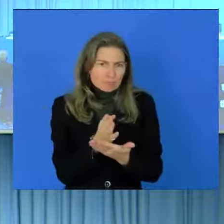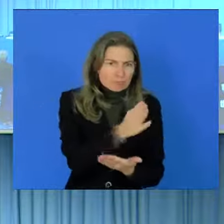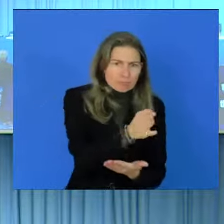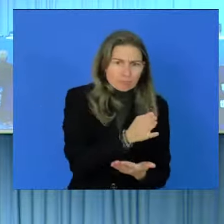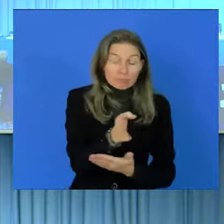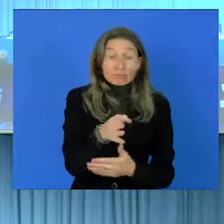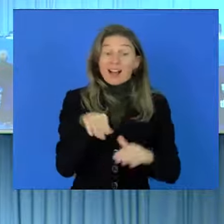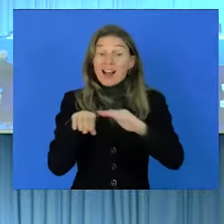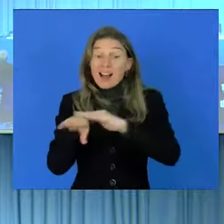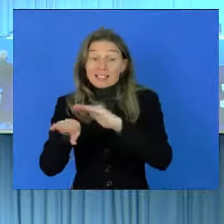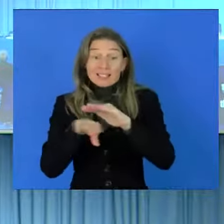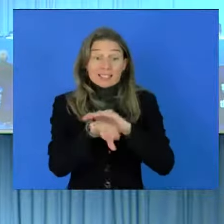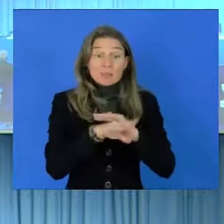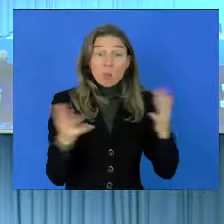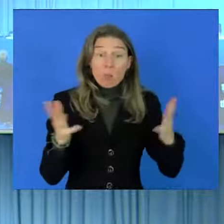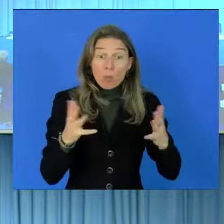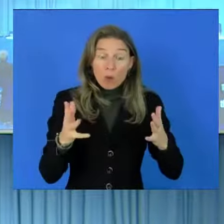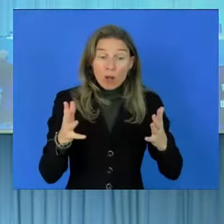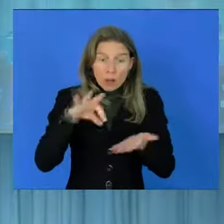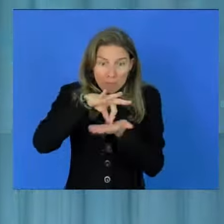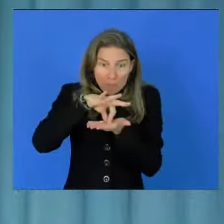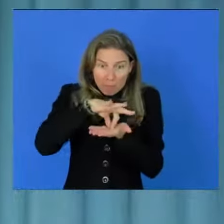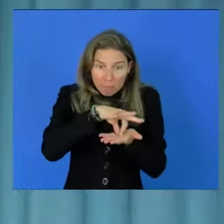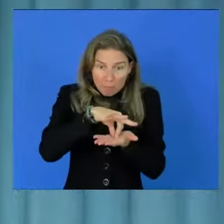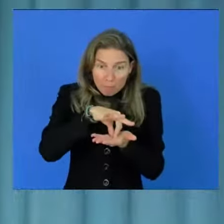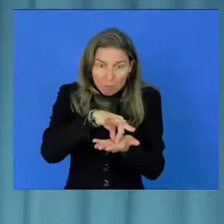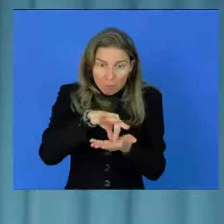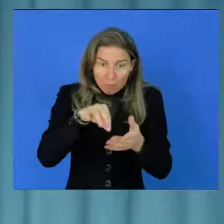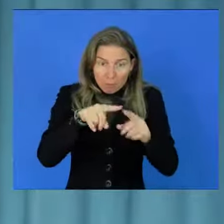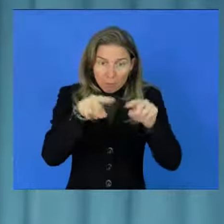have an angle on apps and